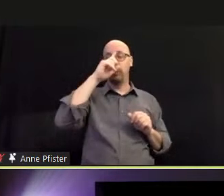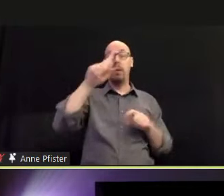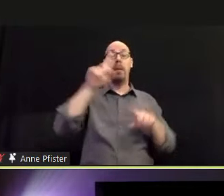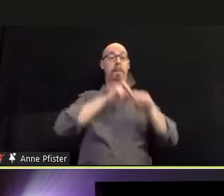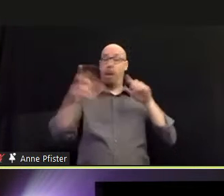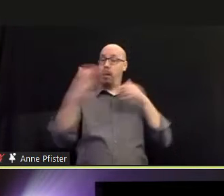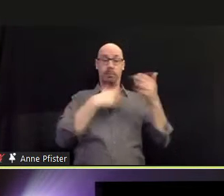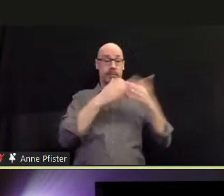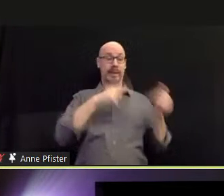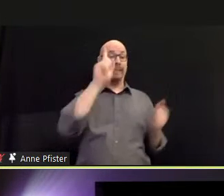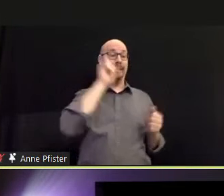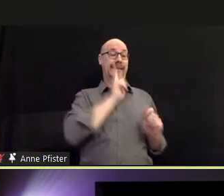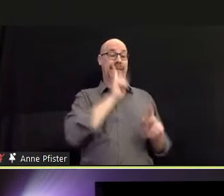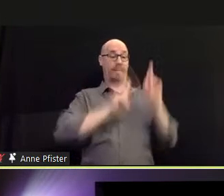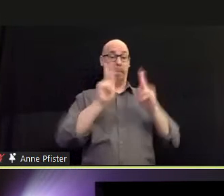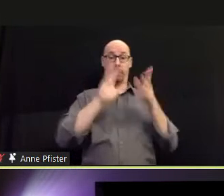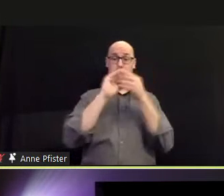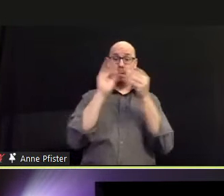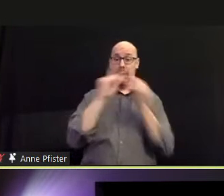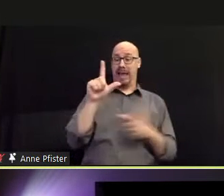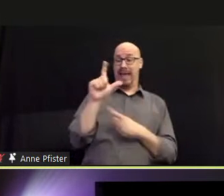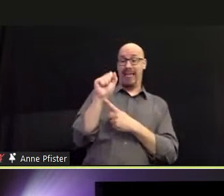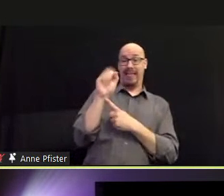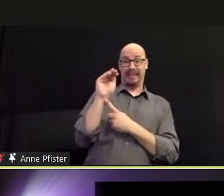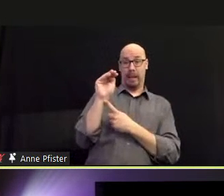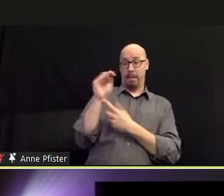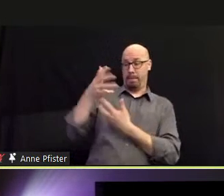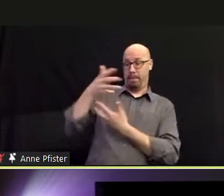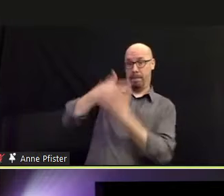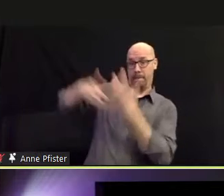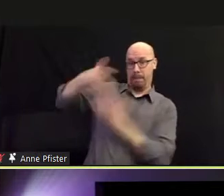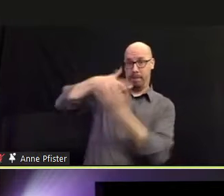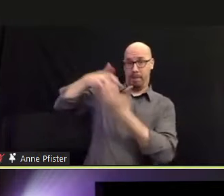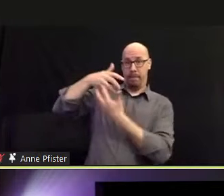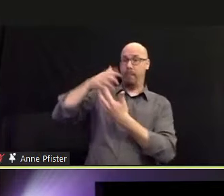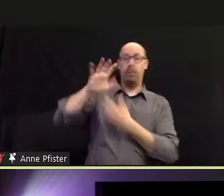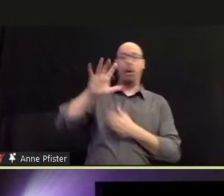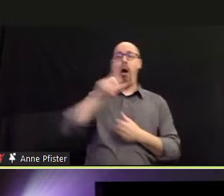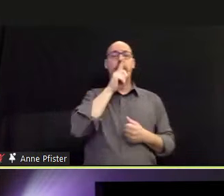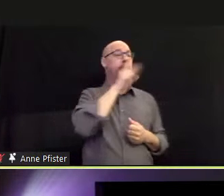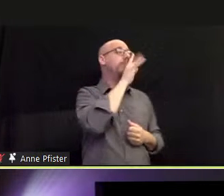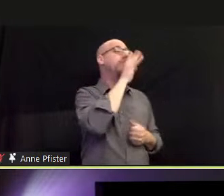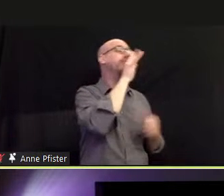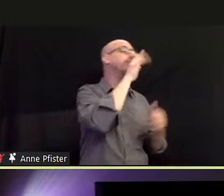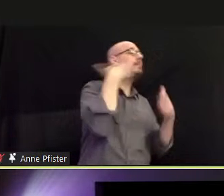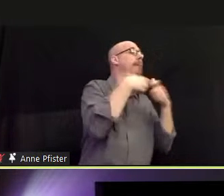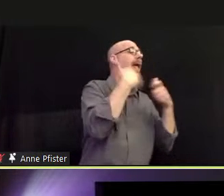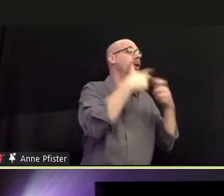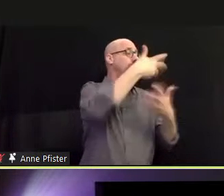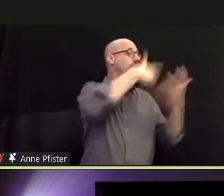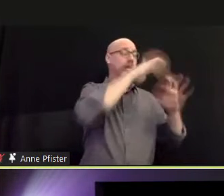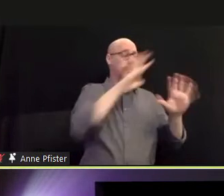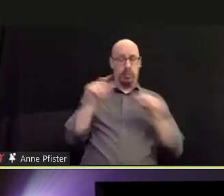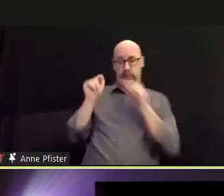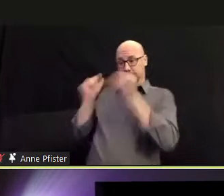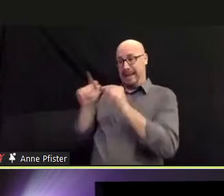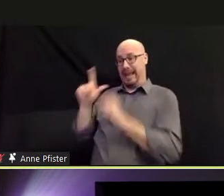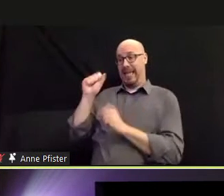identified their LSM socialization, not socialization in Spanish, as the habitus forming practice to